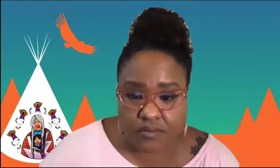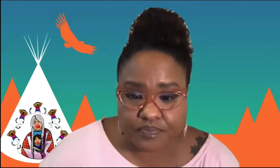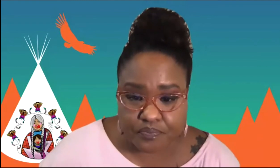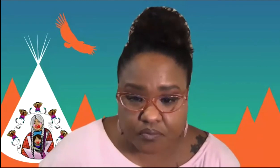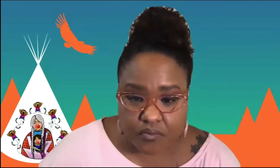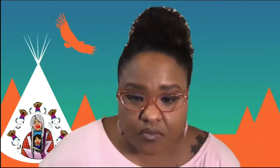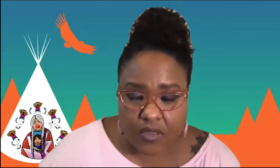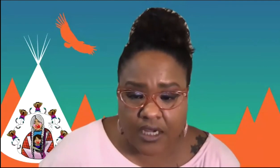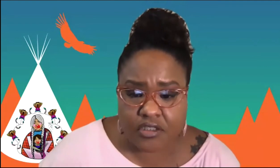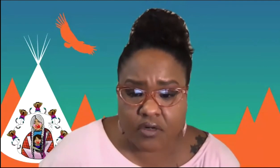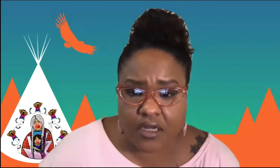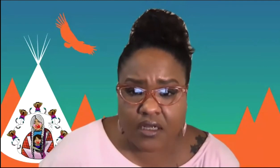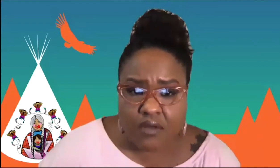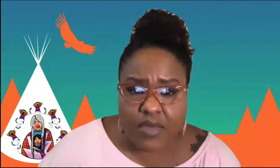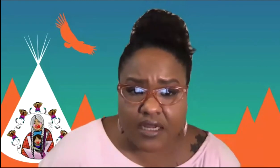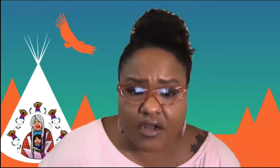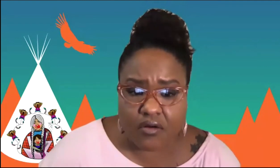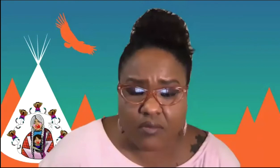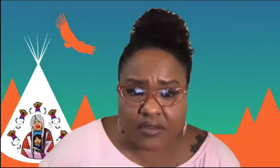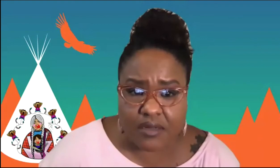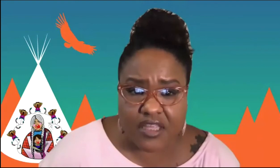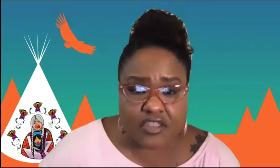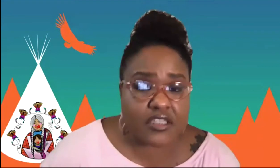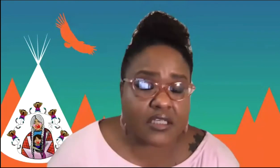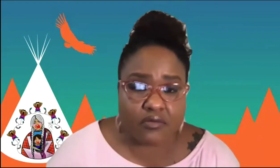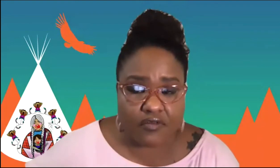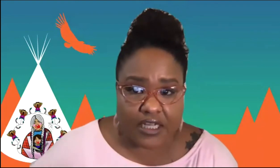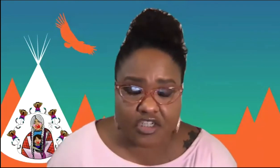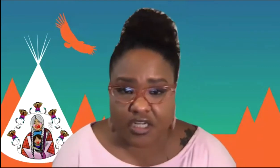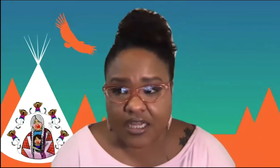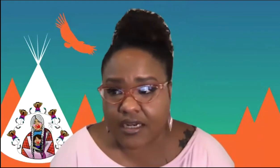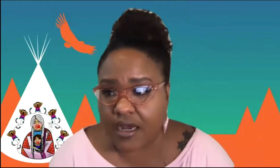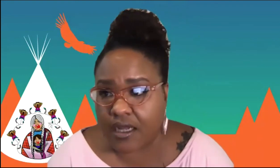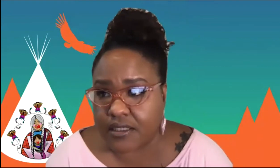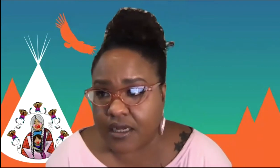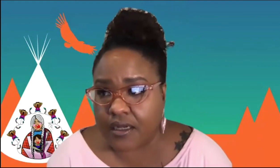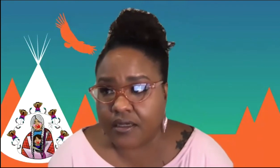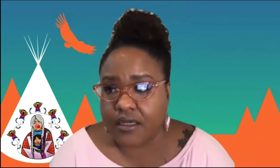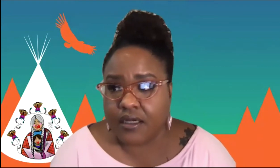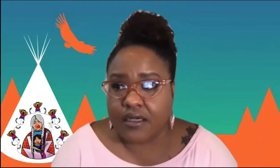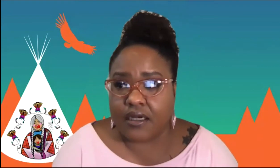question. I do wanna make a note about some things just as a reflection and not,